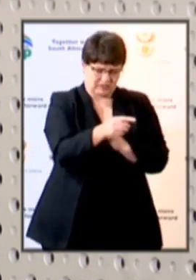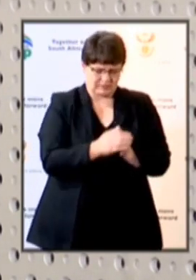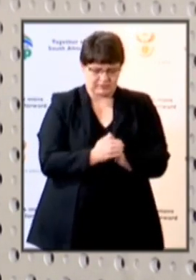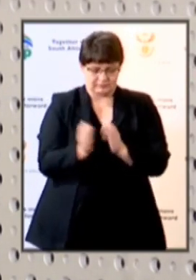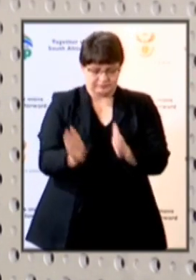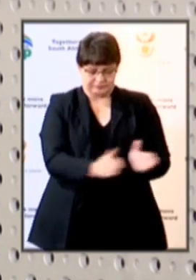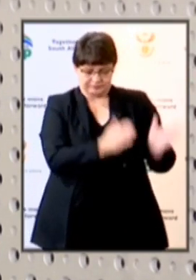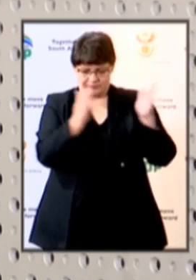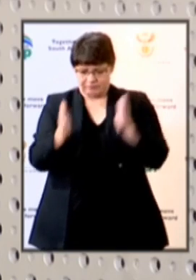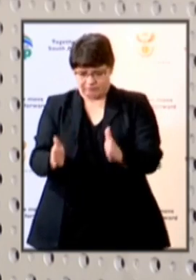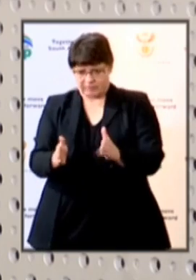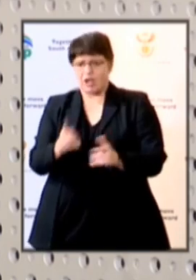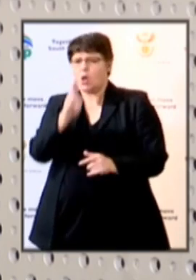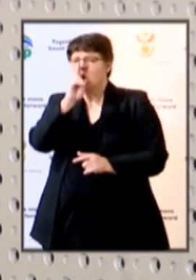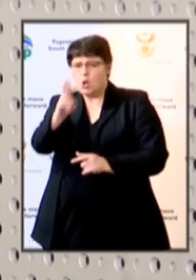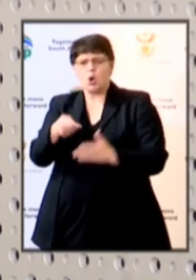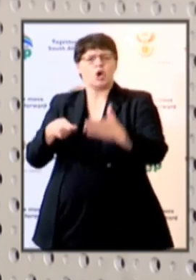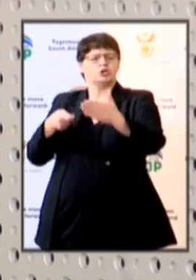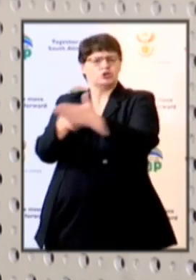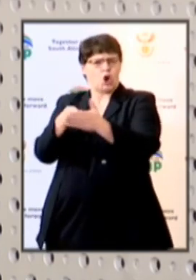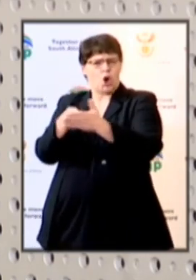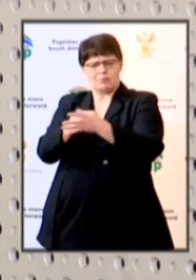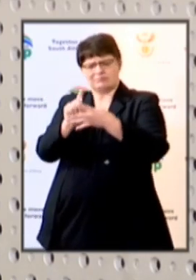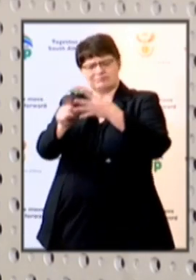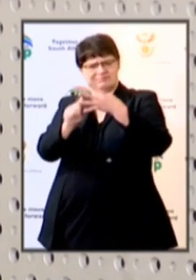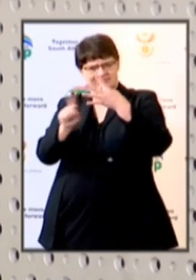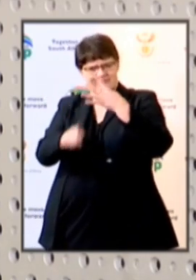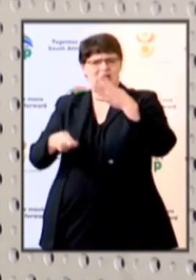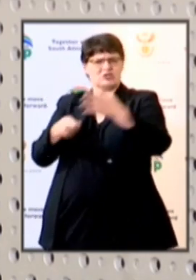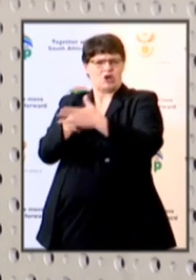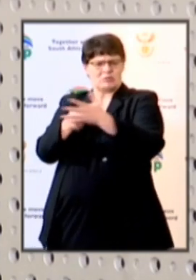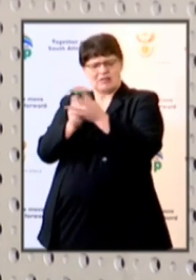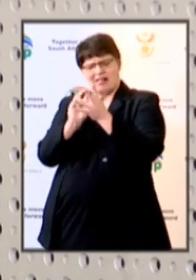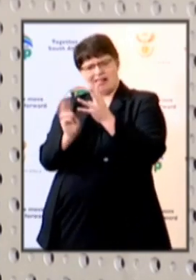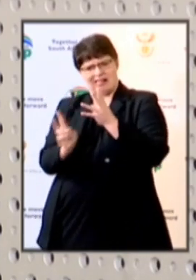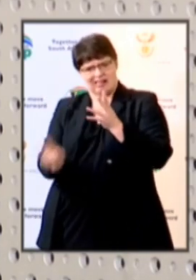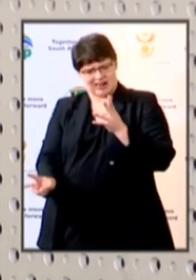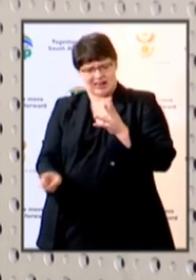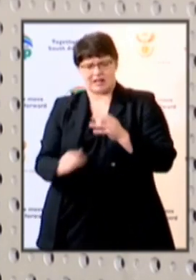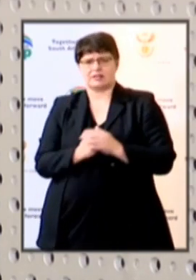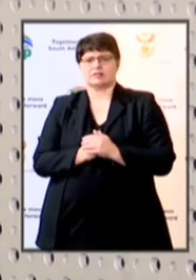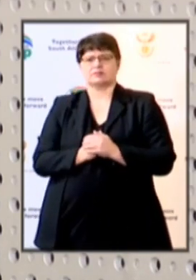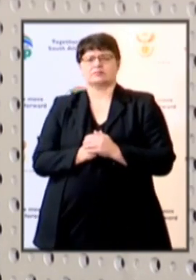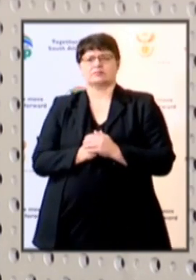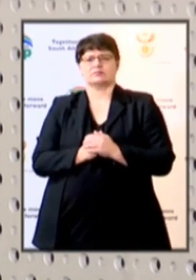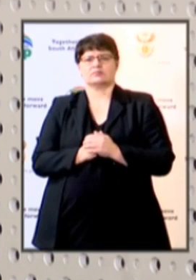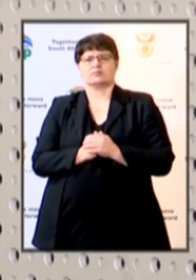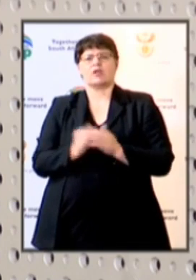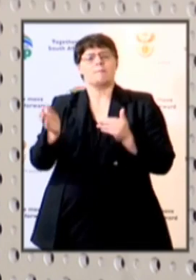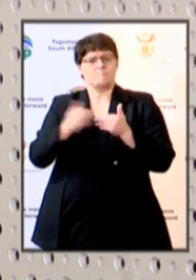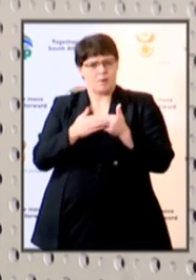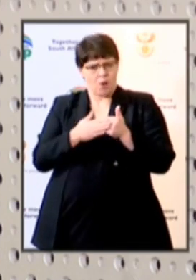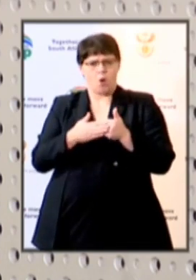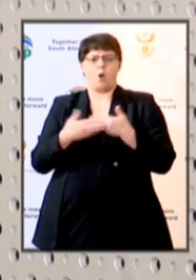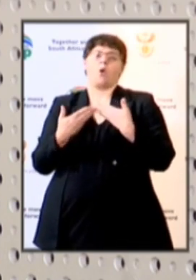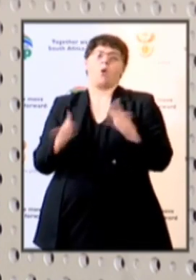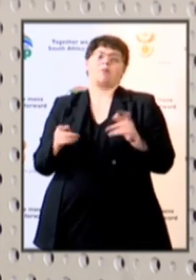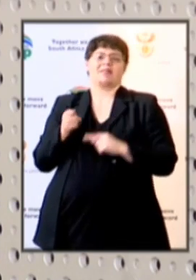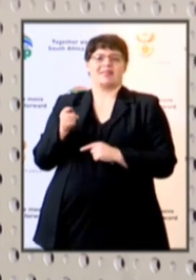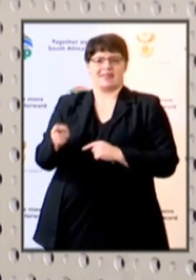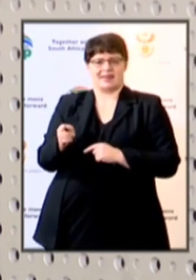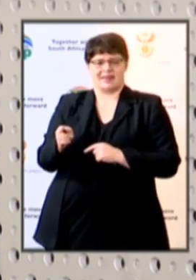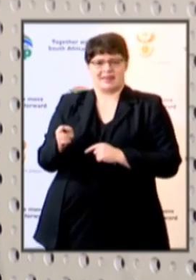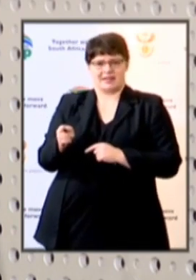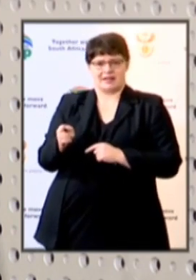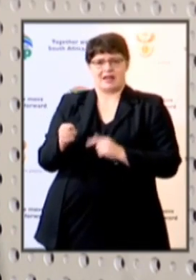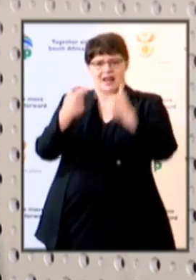and they are the retail stores, the wholesale stores, some additional opening of retail will